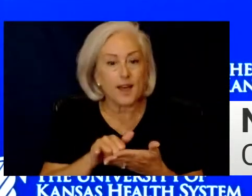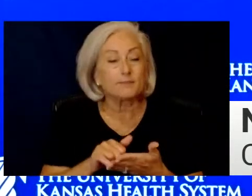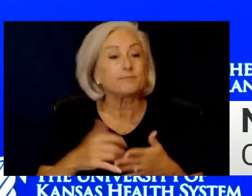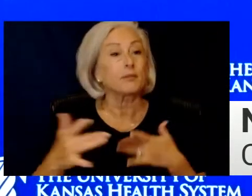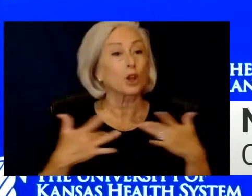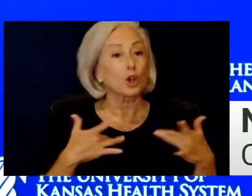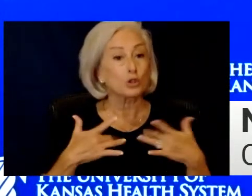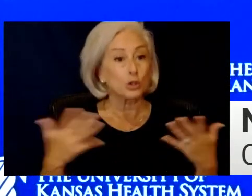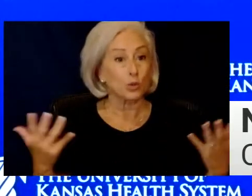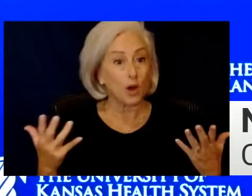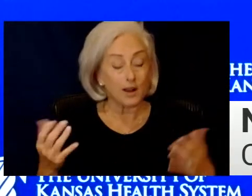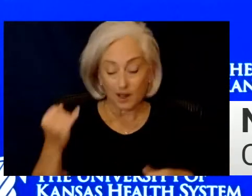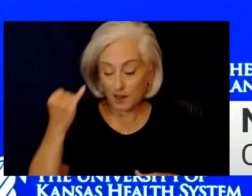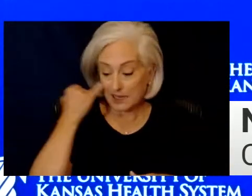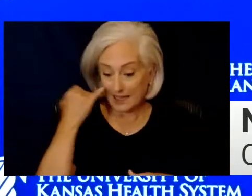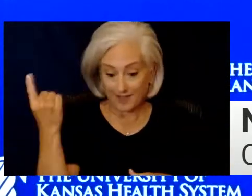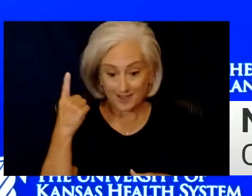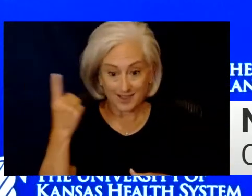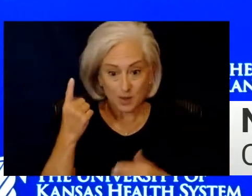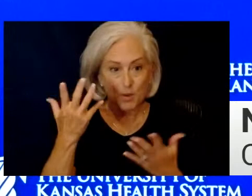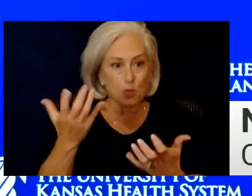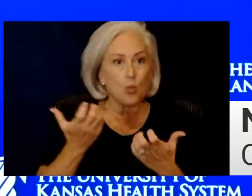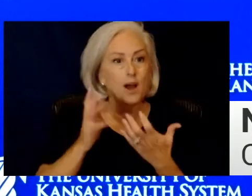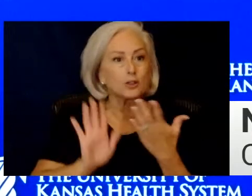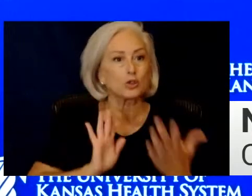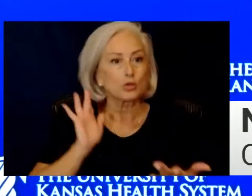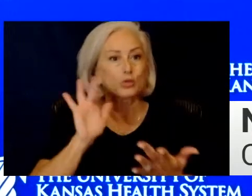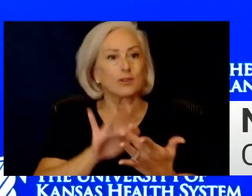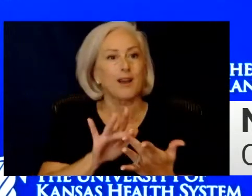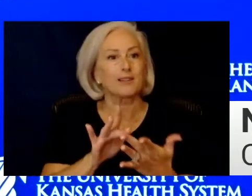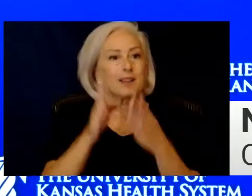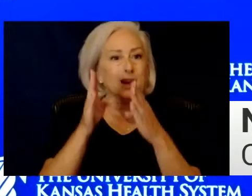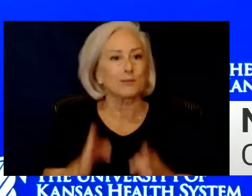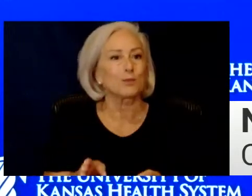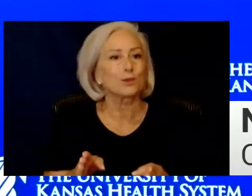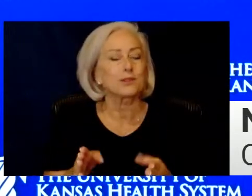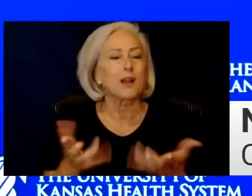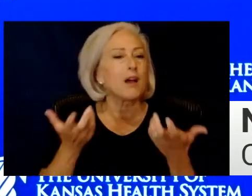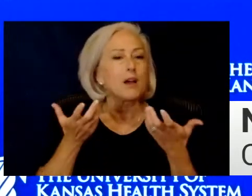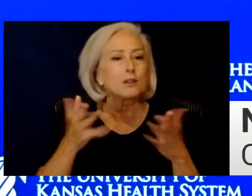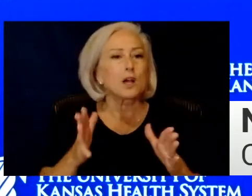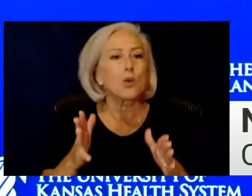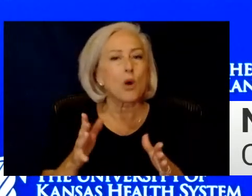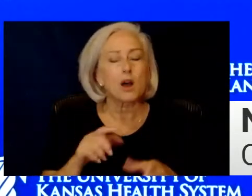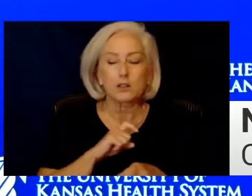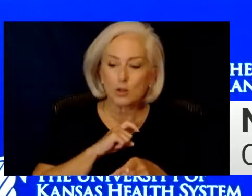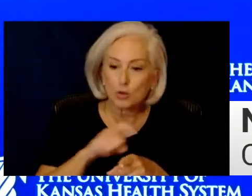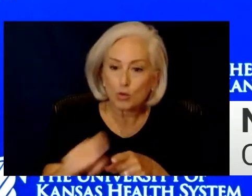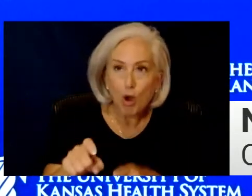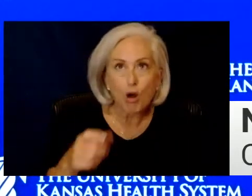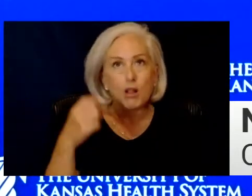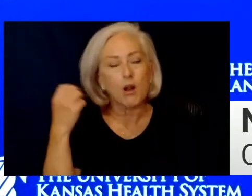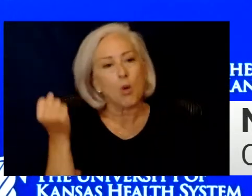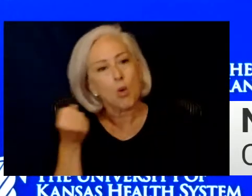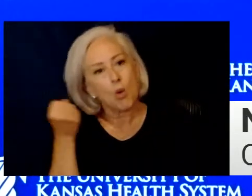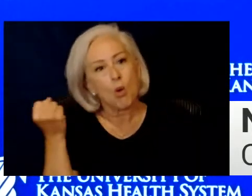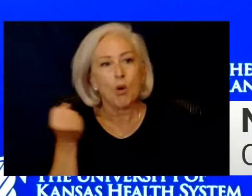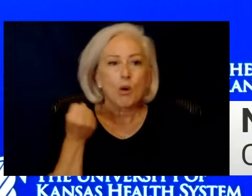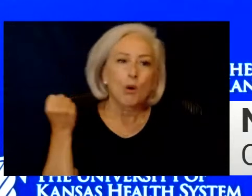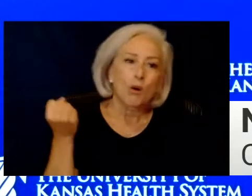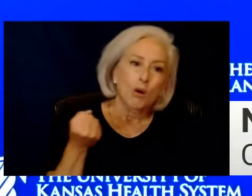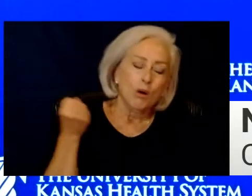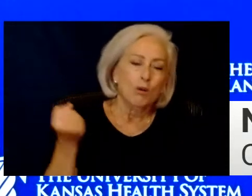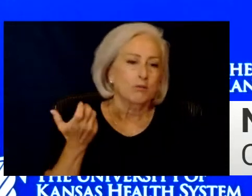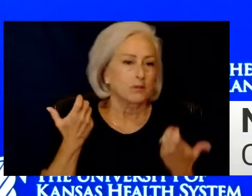and they're willing to reach out to care, the last thing we want to do is leave them on hold for a long time. So what this has done is expanded